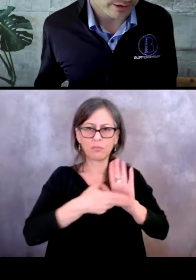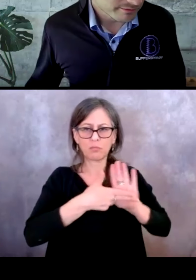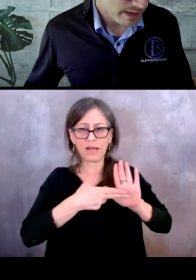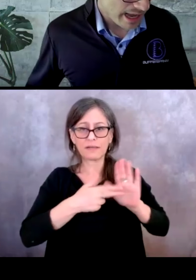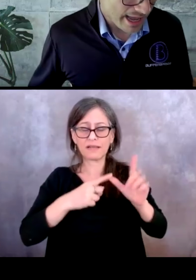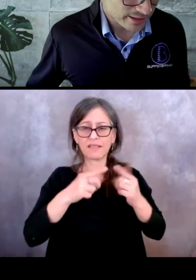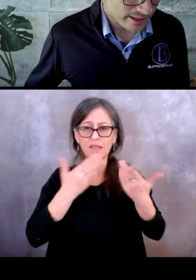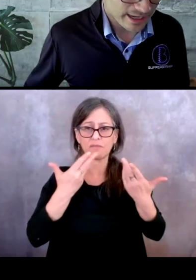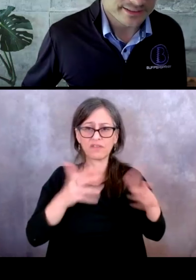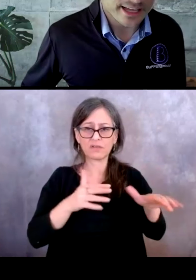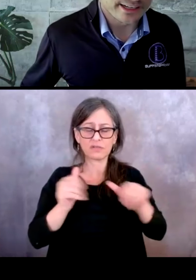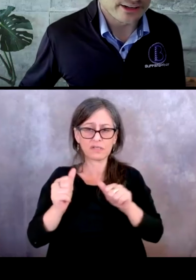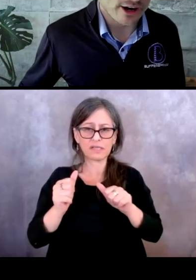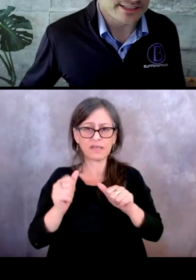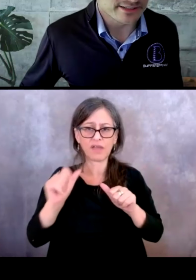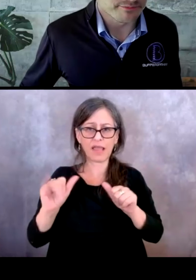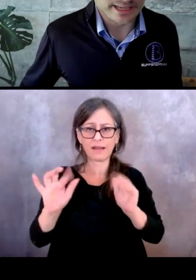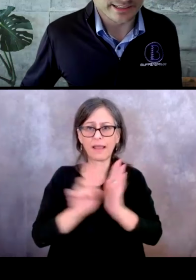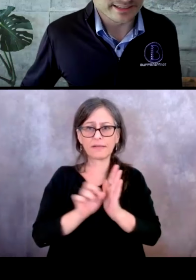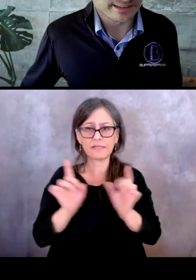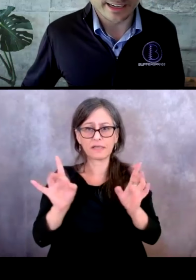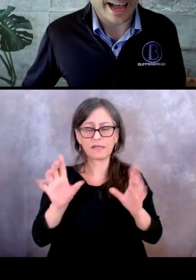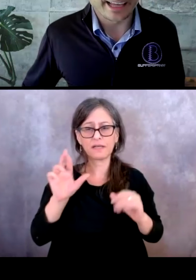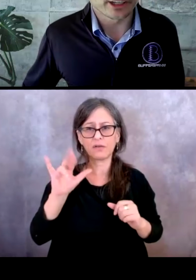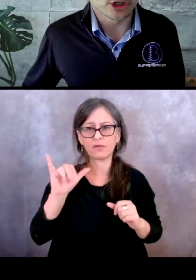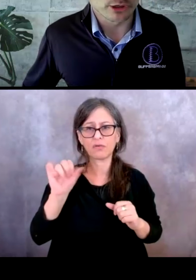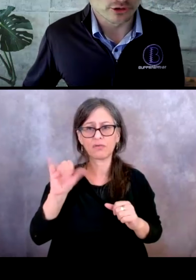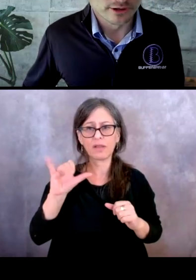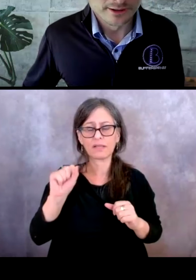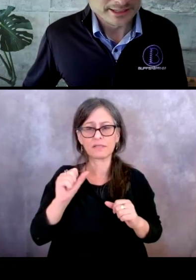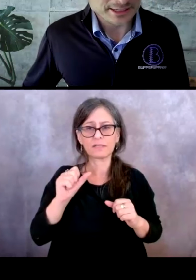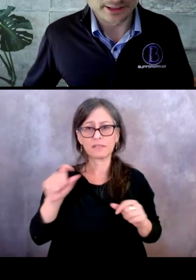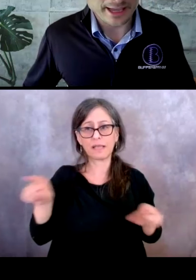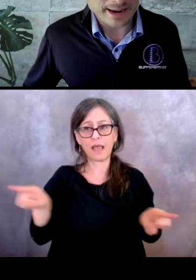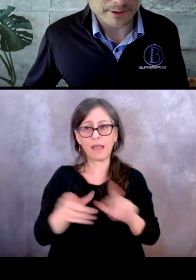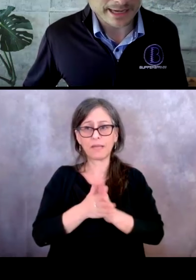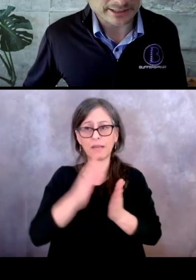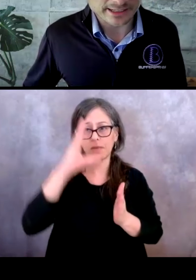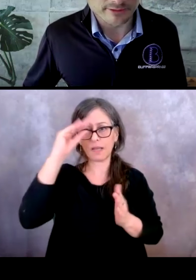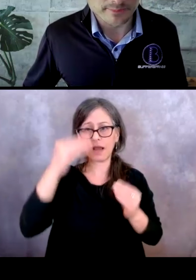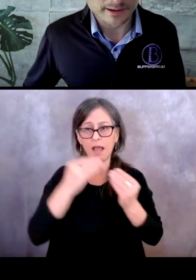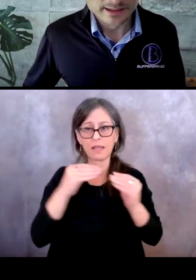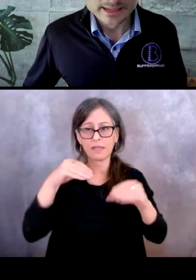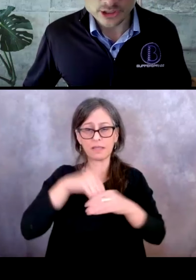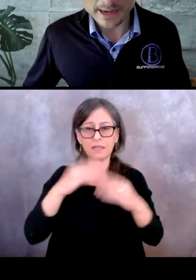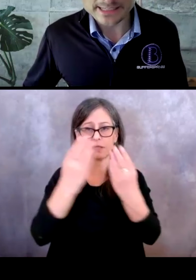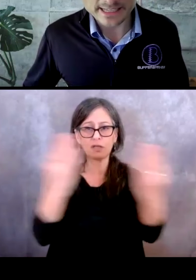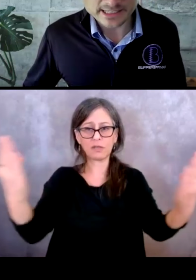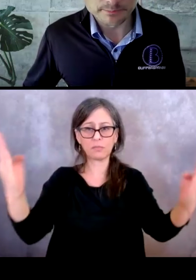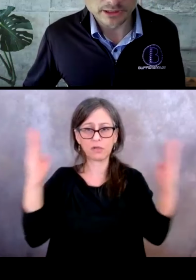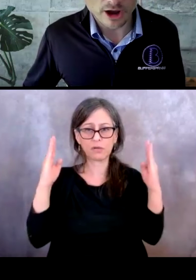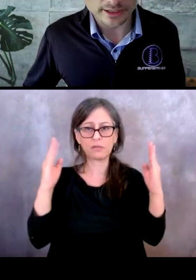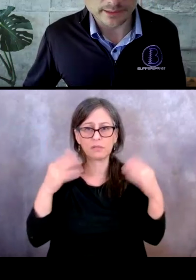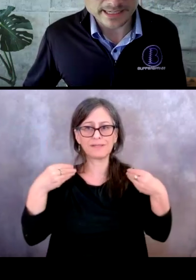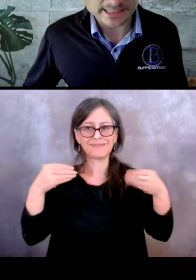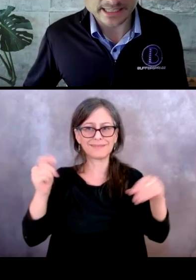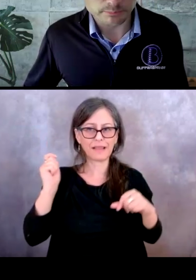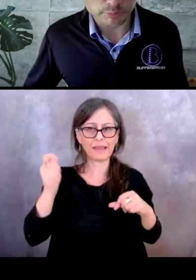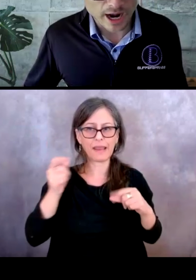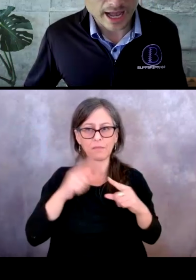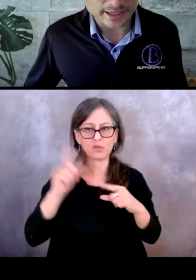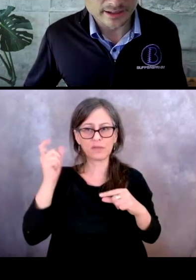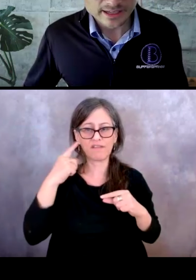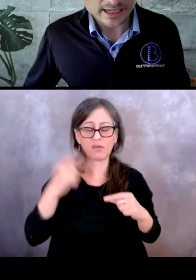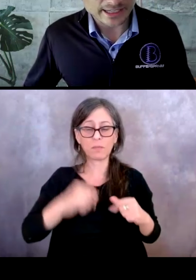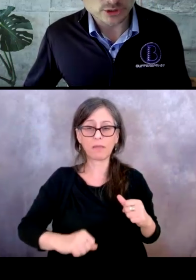get out, I had the identity crisis of being a guy in a cubicle, selling a hammer back to the government. So my sense of belonging, my sense